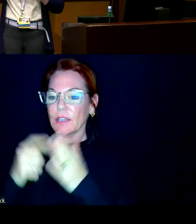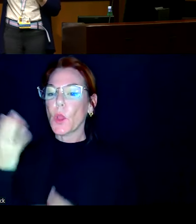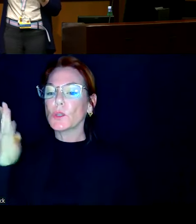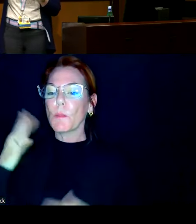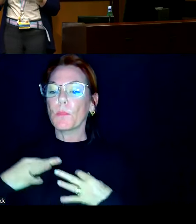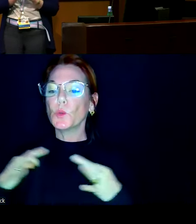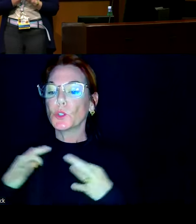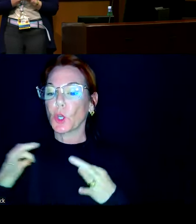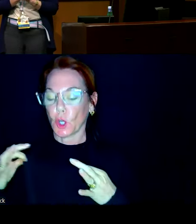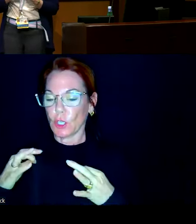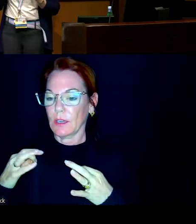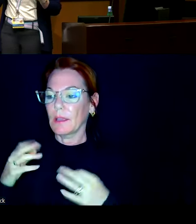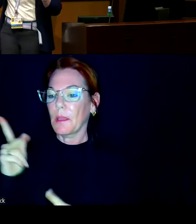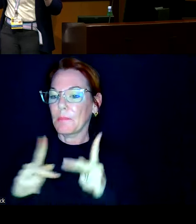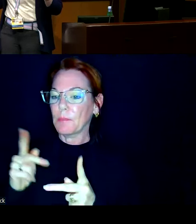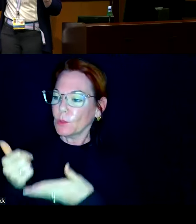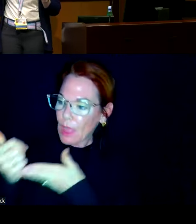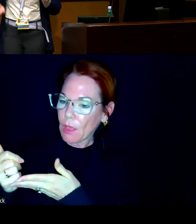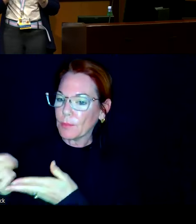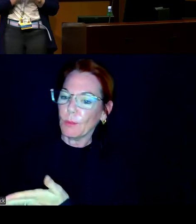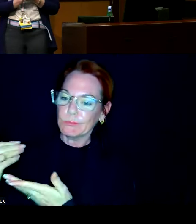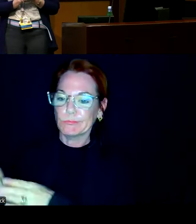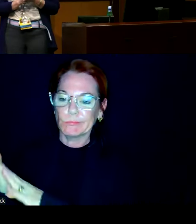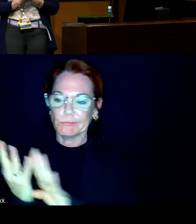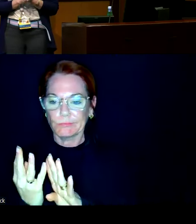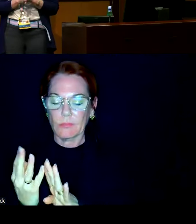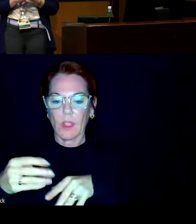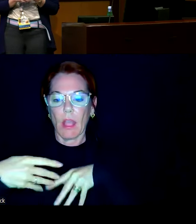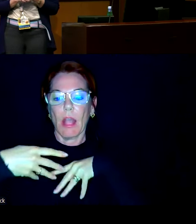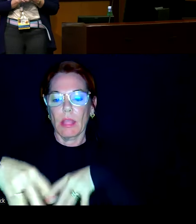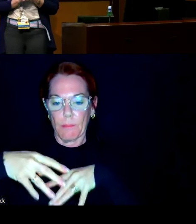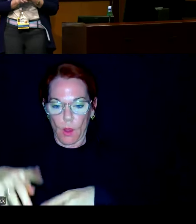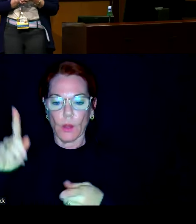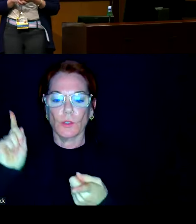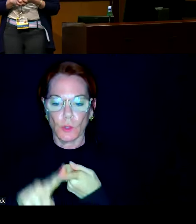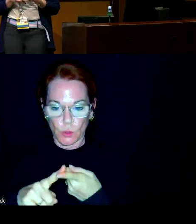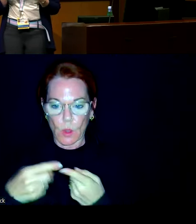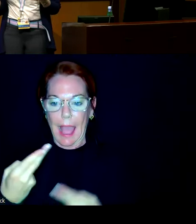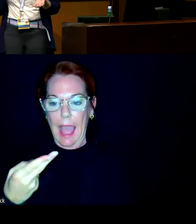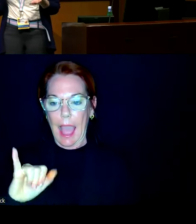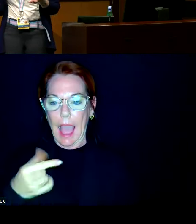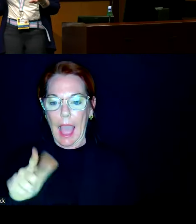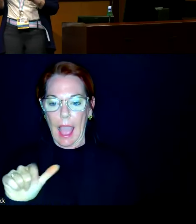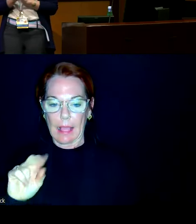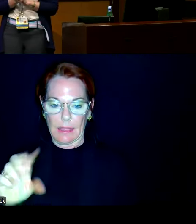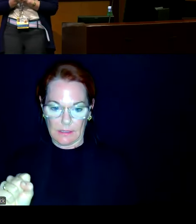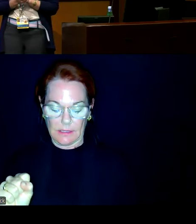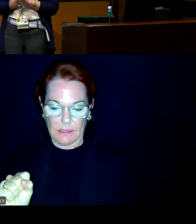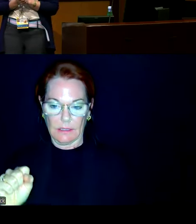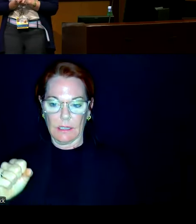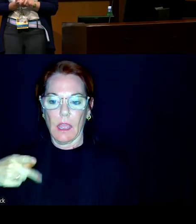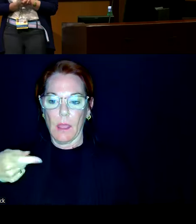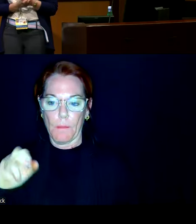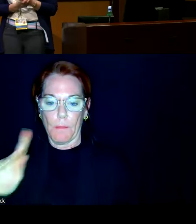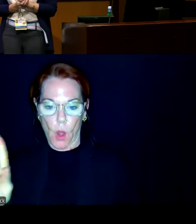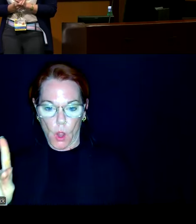to the designated spaces. And then the march will go into the Highland Park. U of R always has shuttles. There